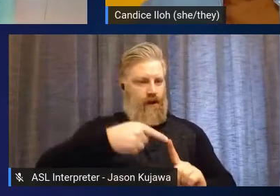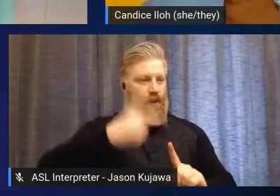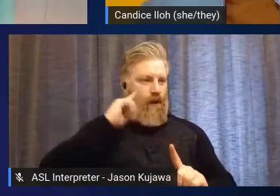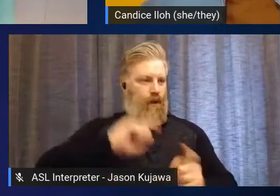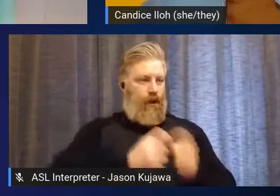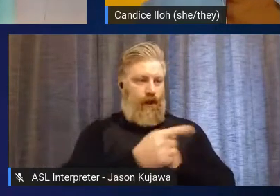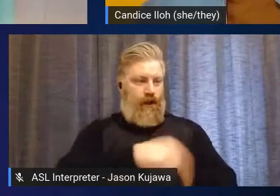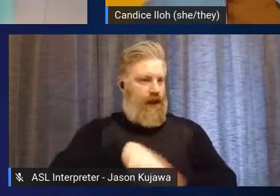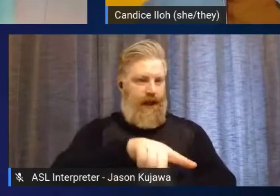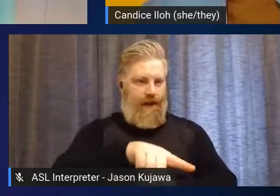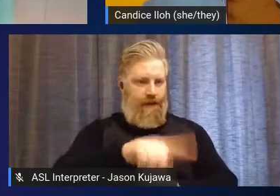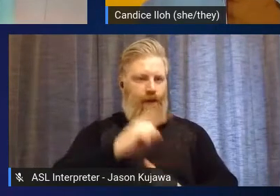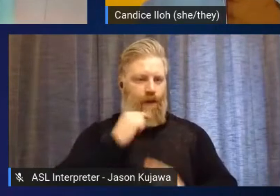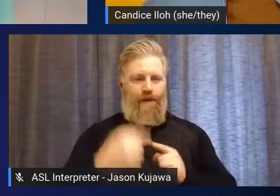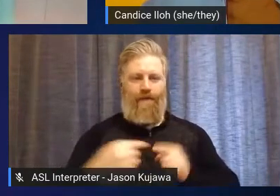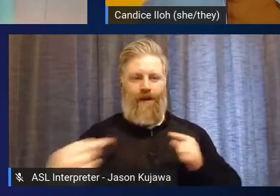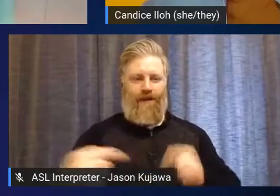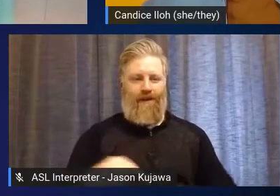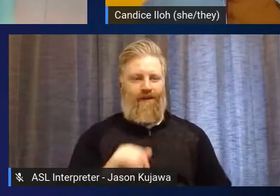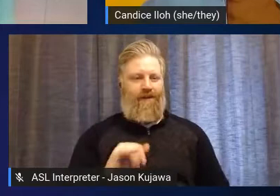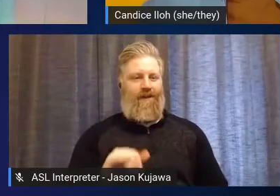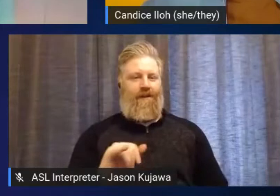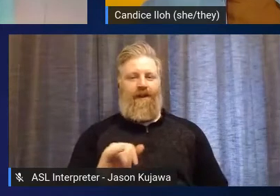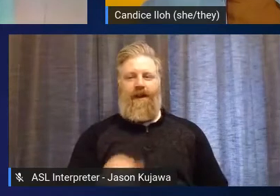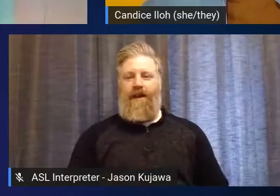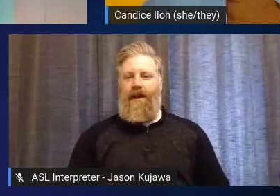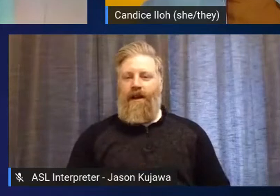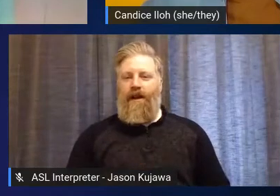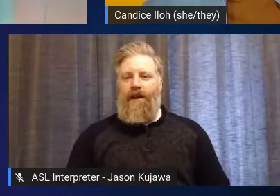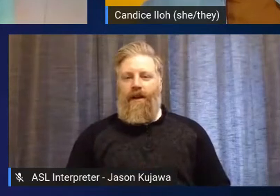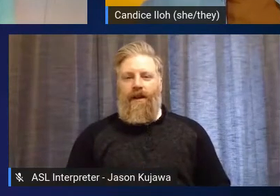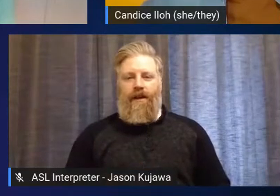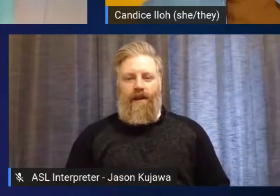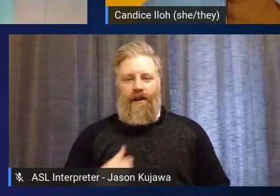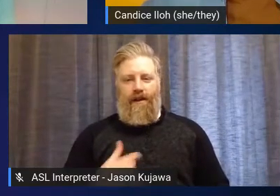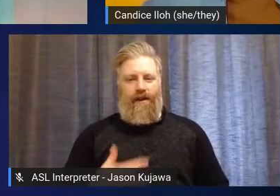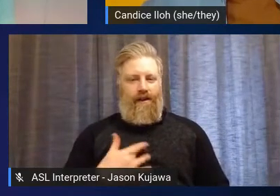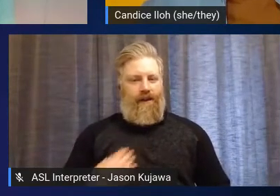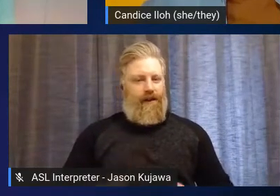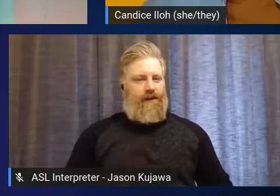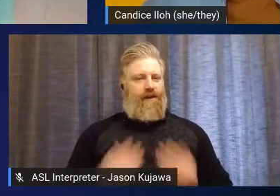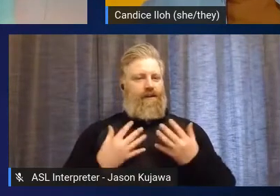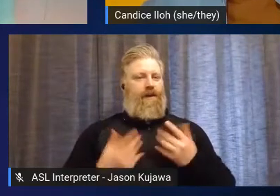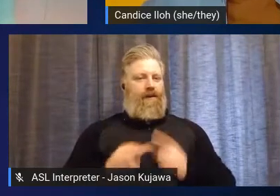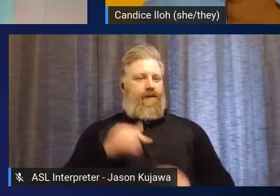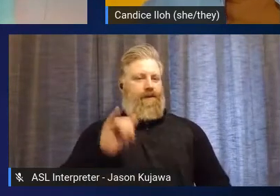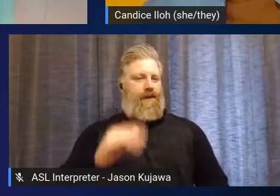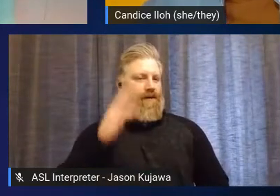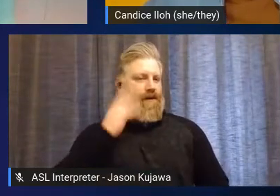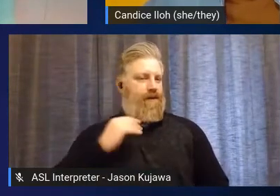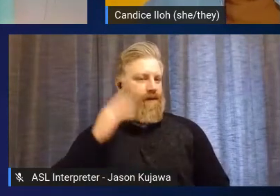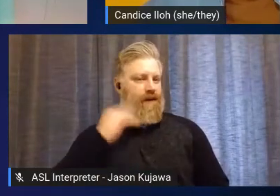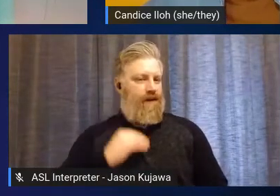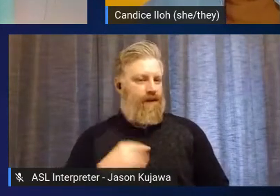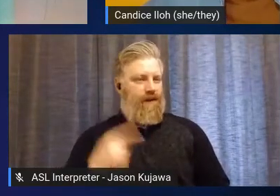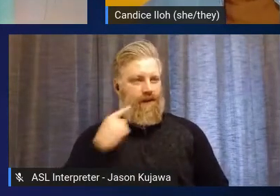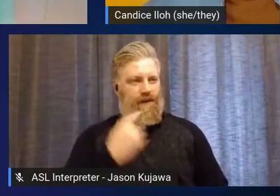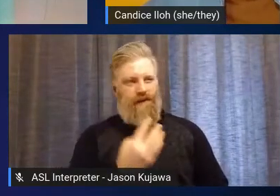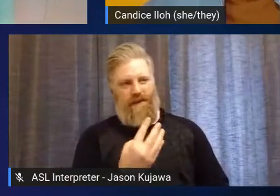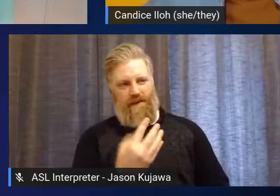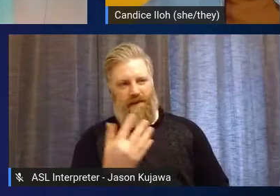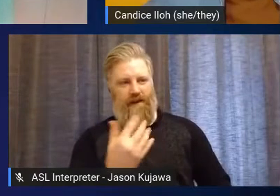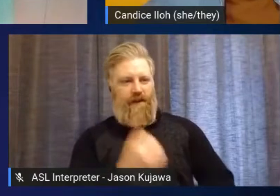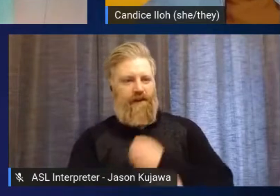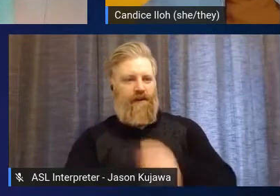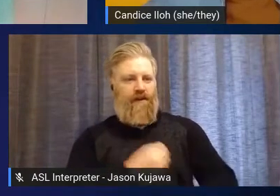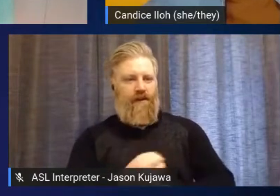else. And so I was just like, yeah, I was inspired by having this experience where, like, for 4 to 5 years, I